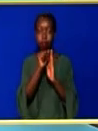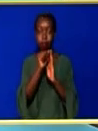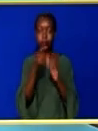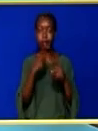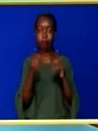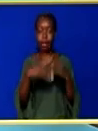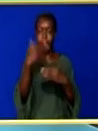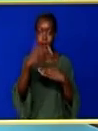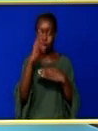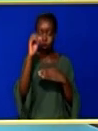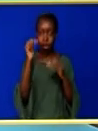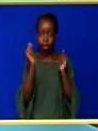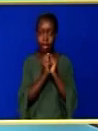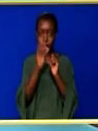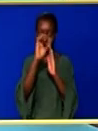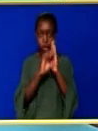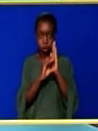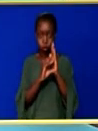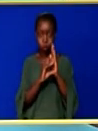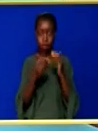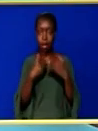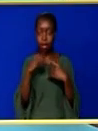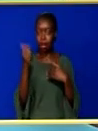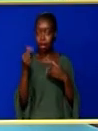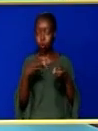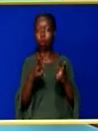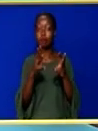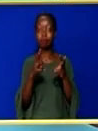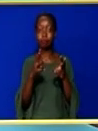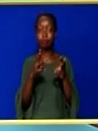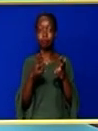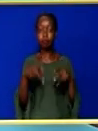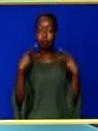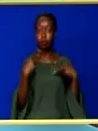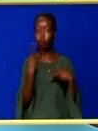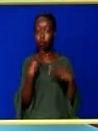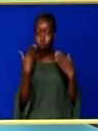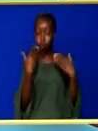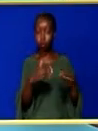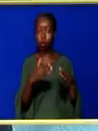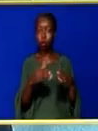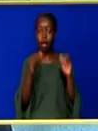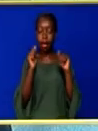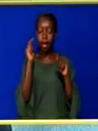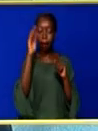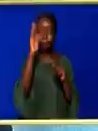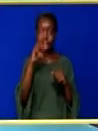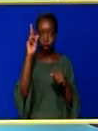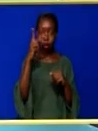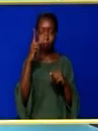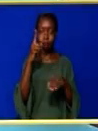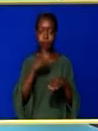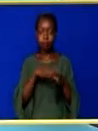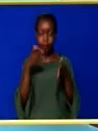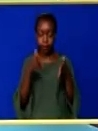But after 2010 Constitution, there was a leeway. Those who lost them, they can come back to Kenya. Once they are in the